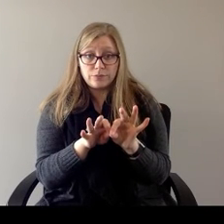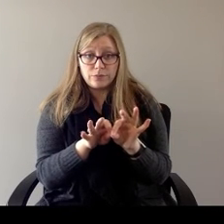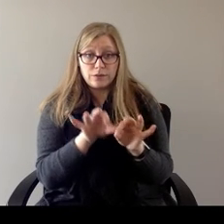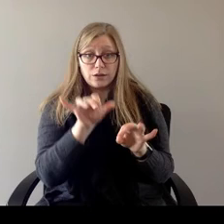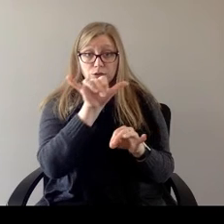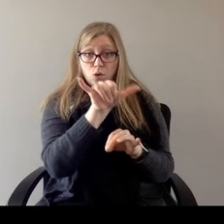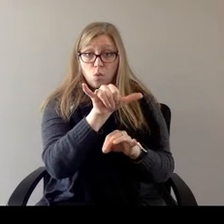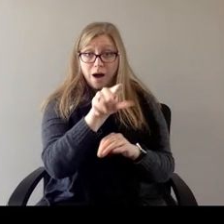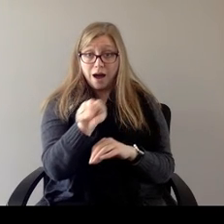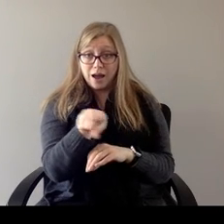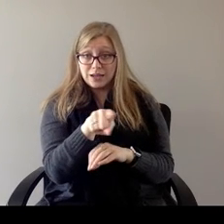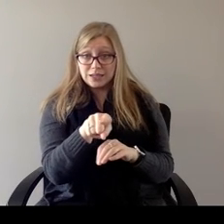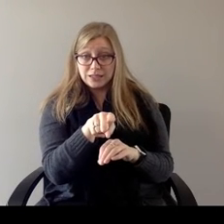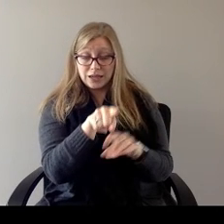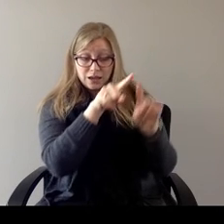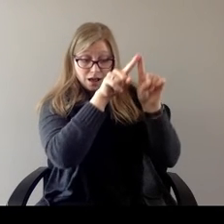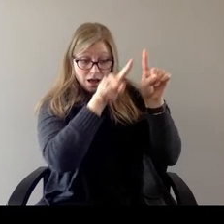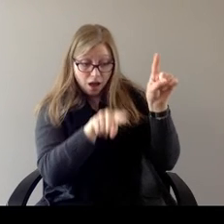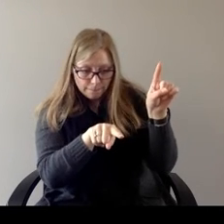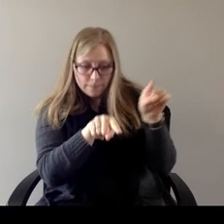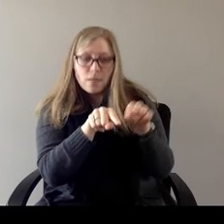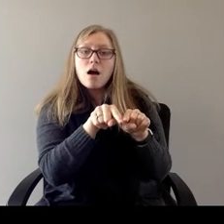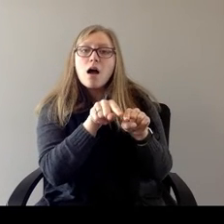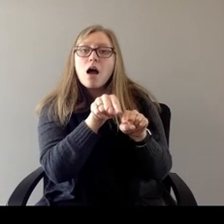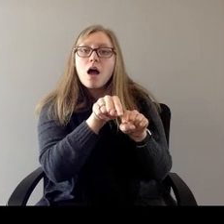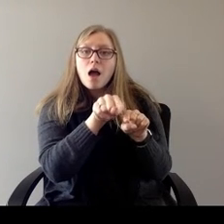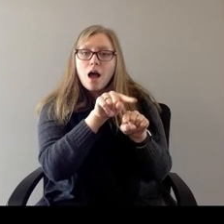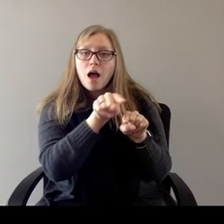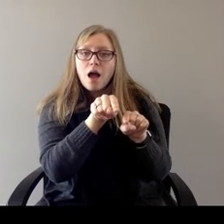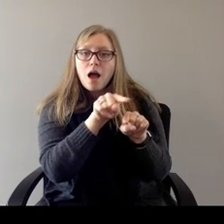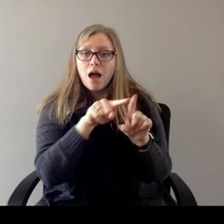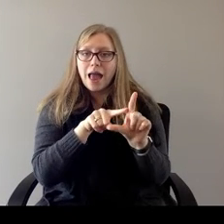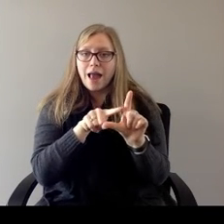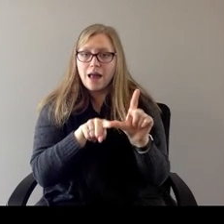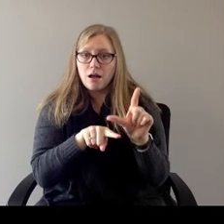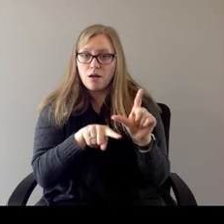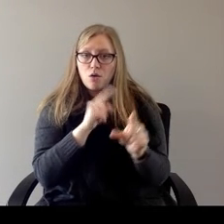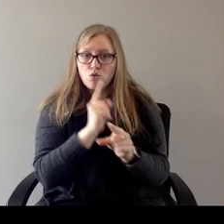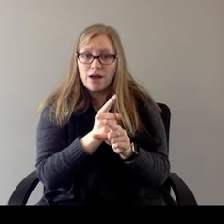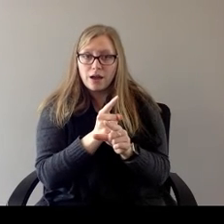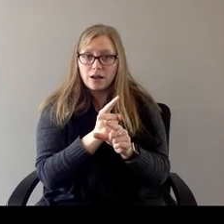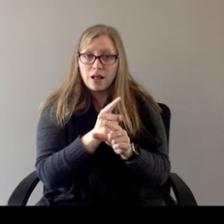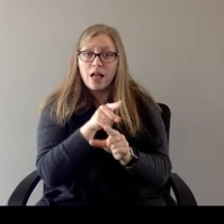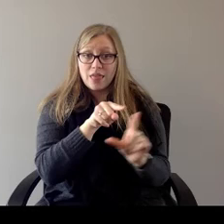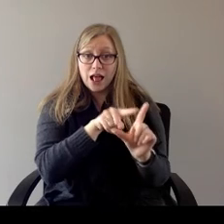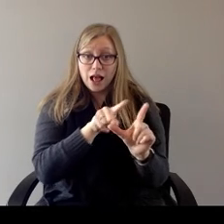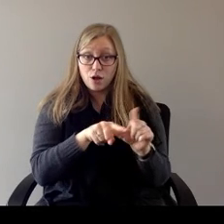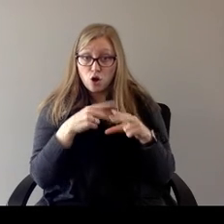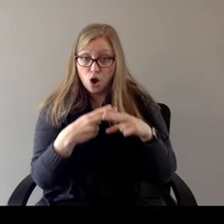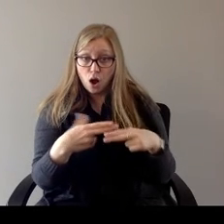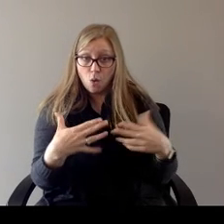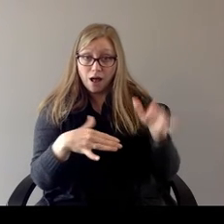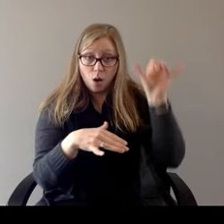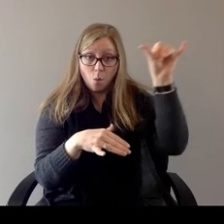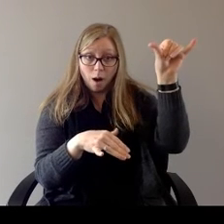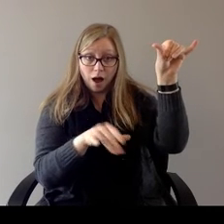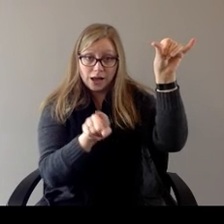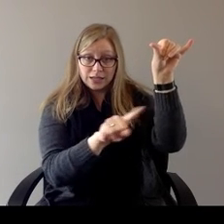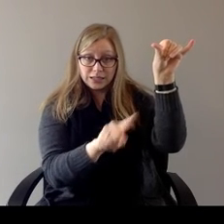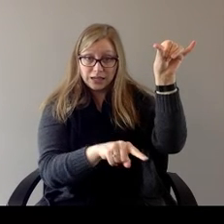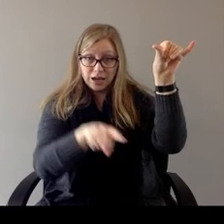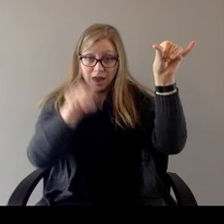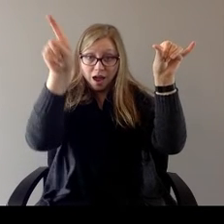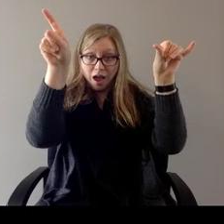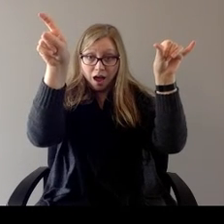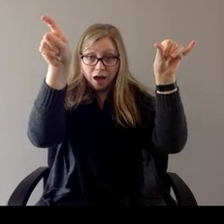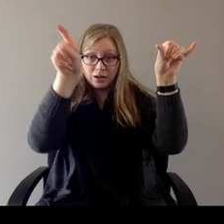So let's talk about the angle. So this angle is going to be YZX. So I'm going to, maybe